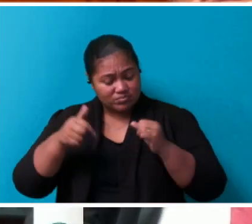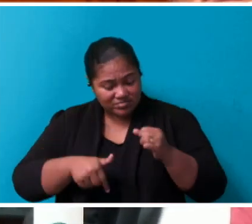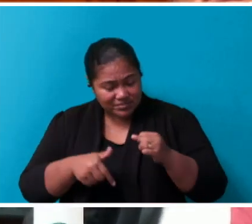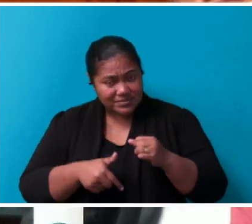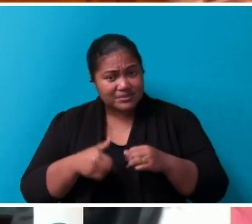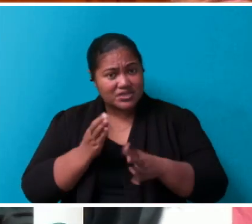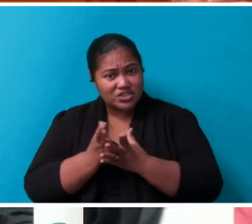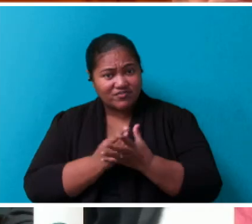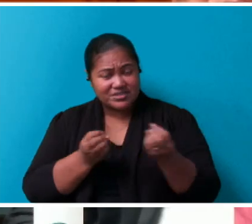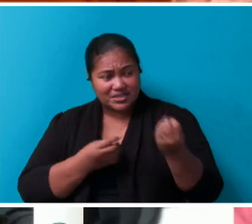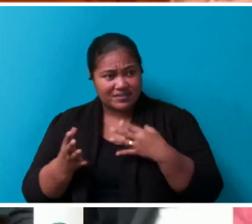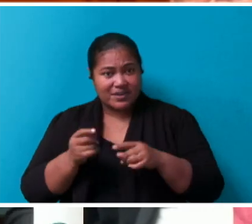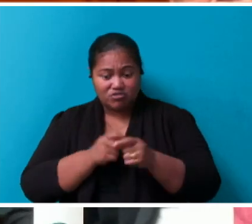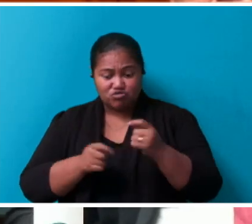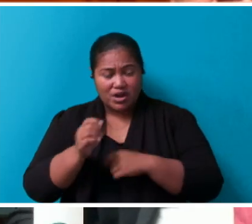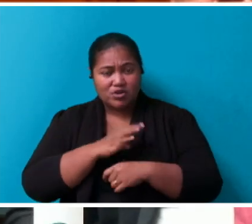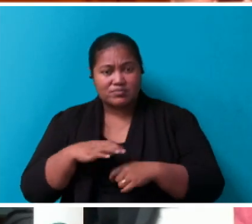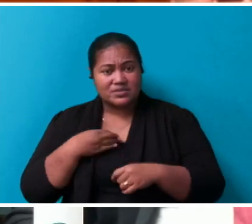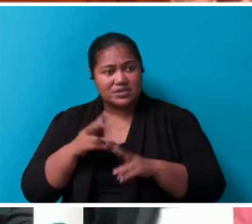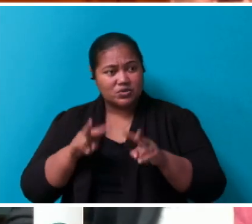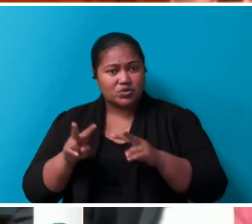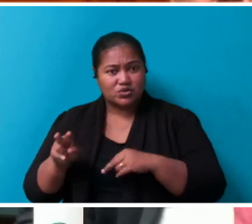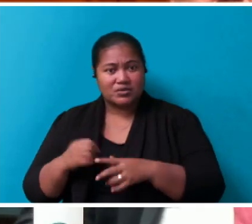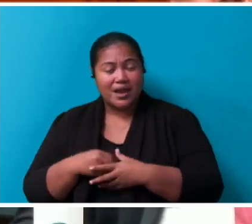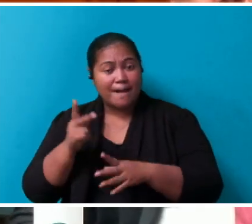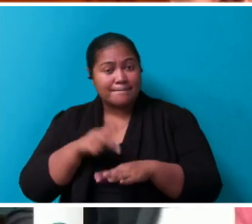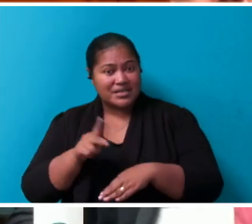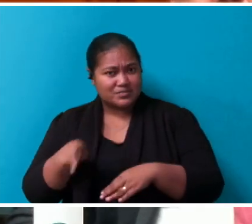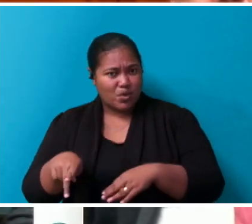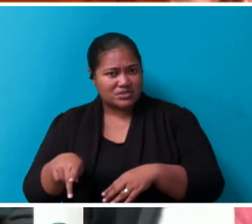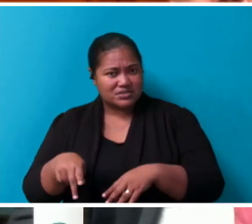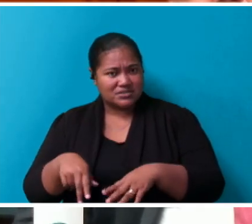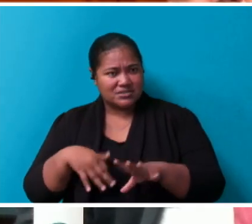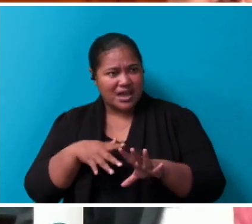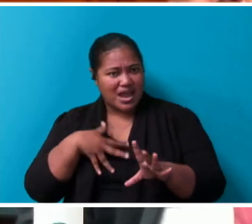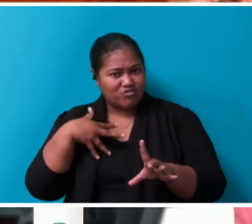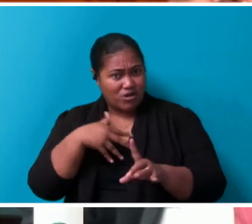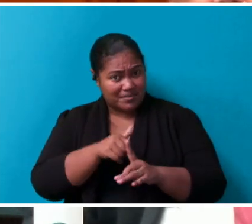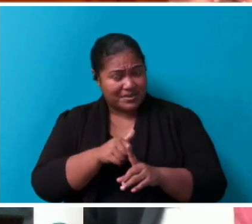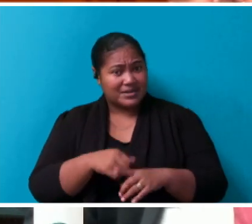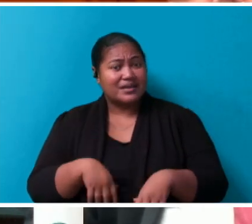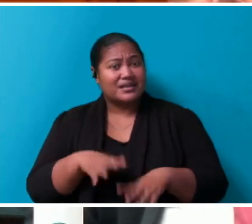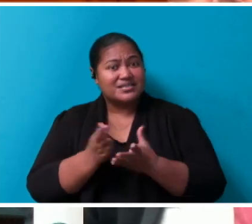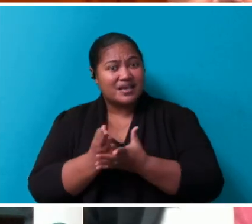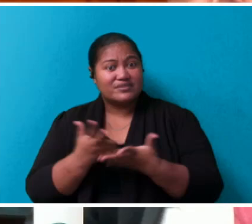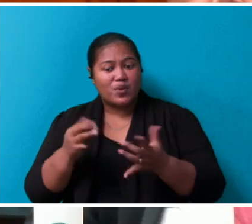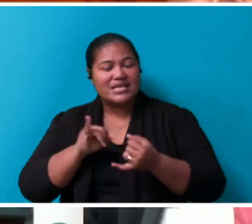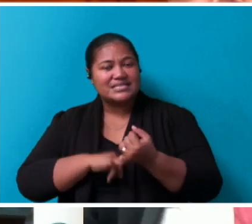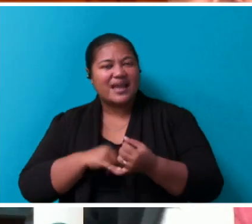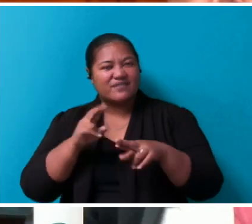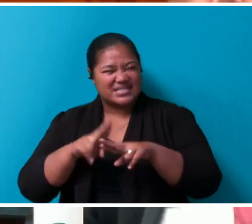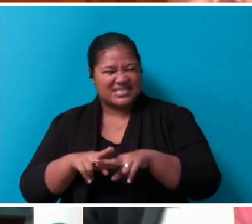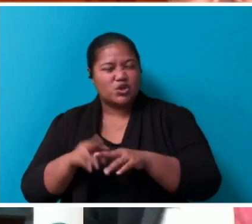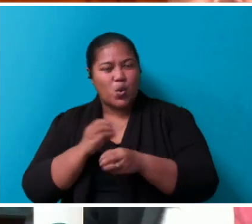the Trade Commission is exploring passport enrollment services at its San Francisco office. Madam